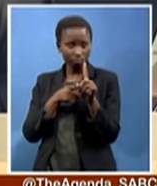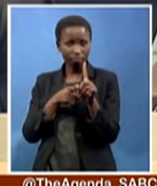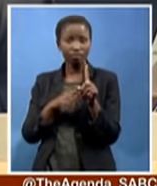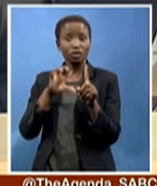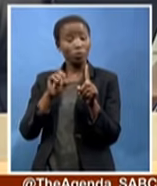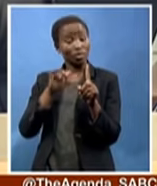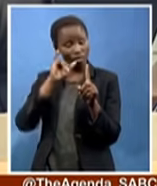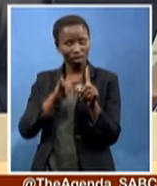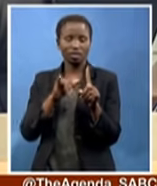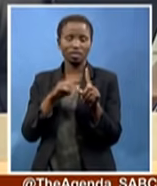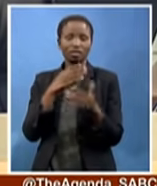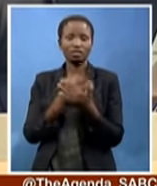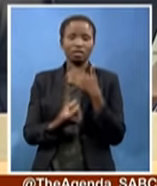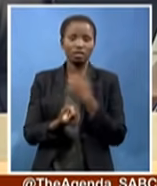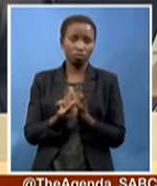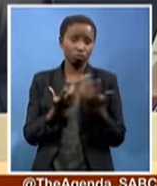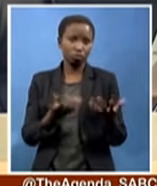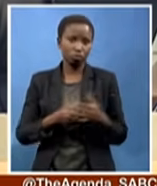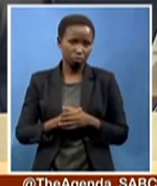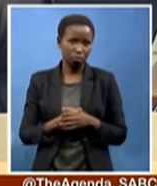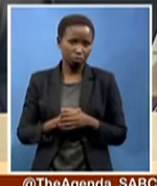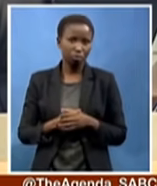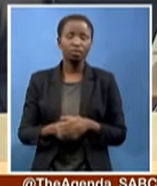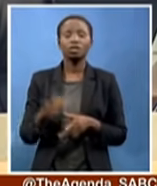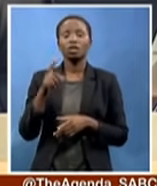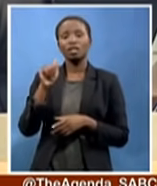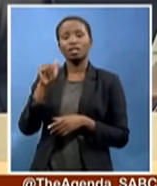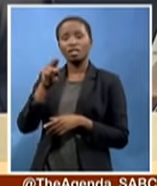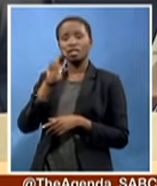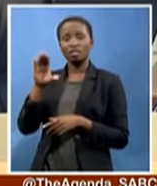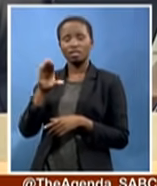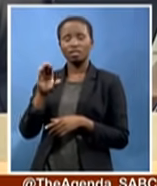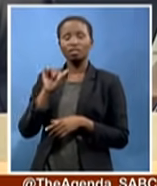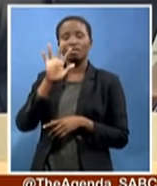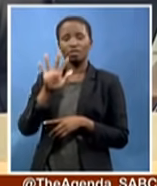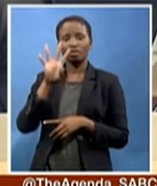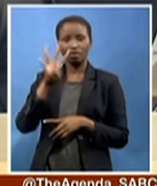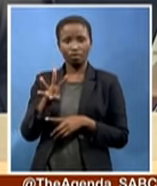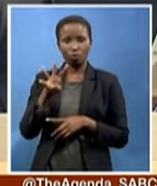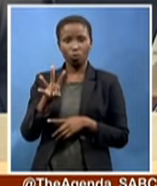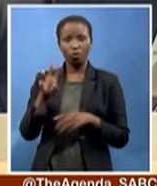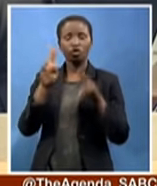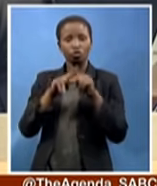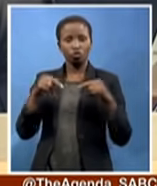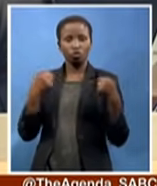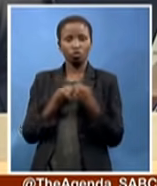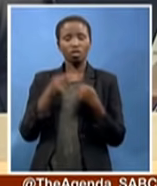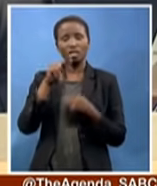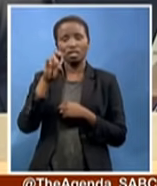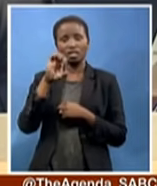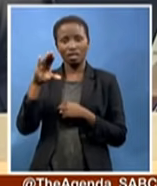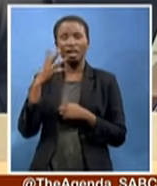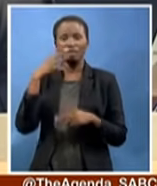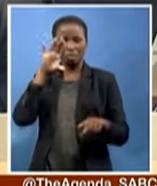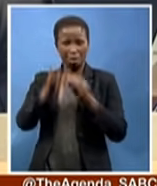The ANC 54th National Conference recognized this problem and resolved that the merit